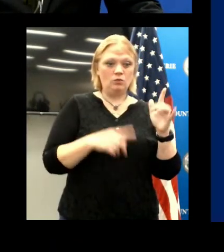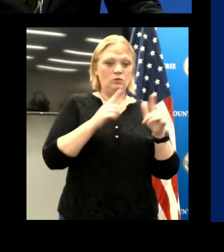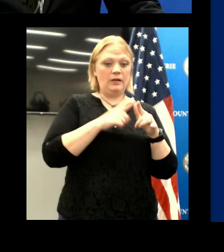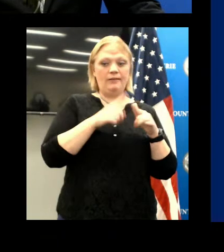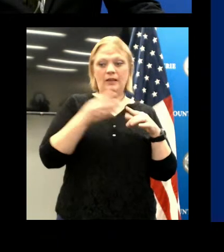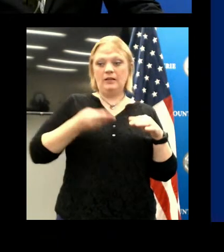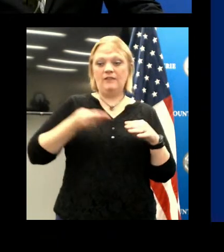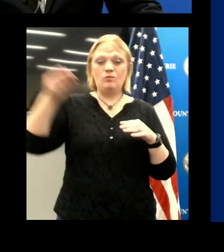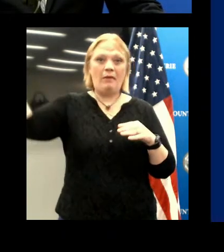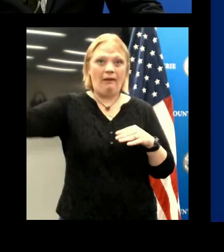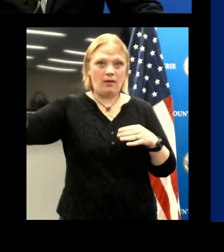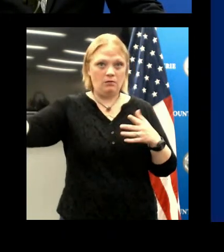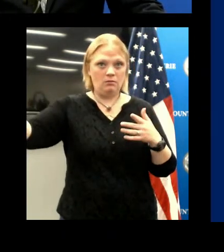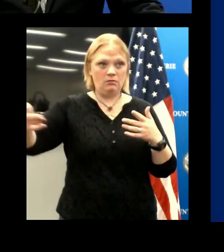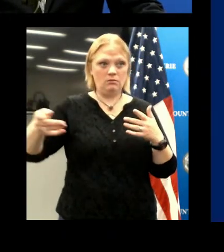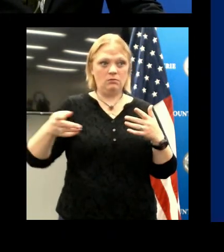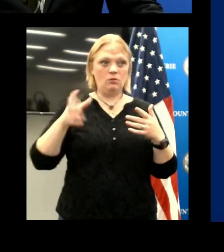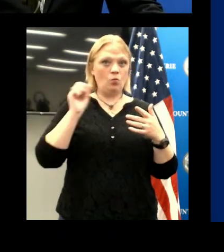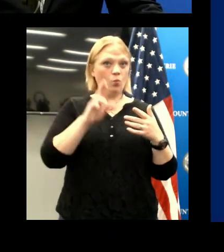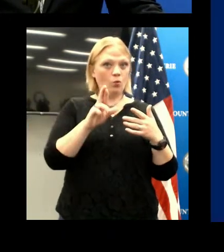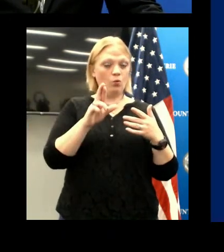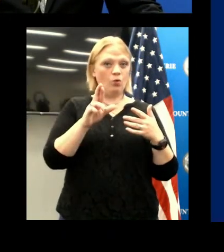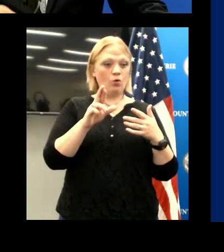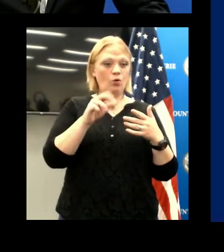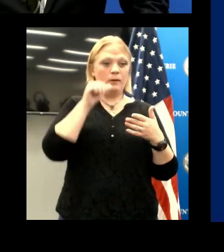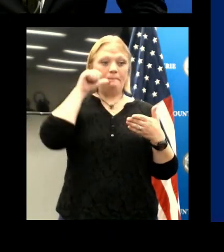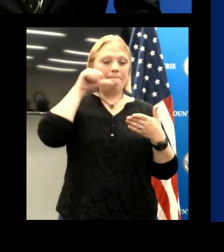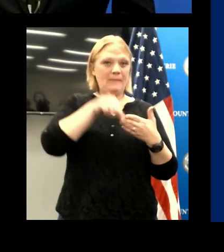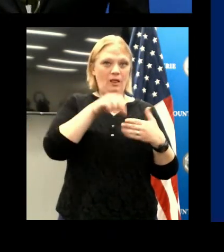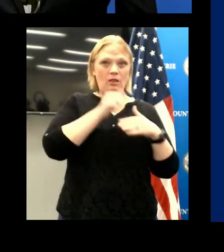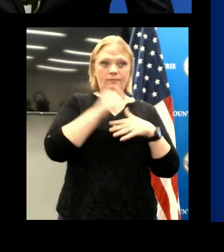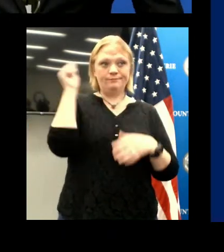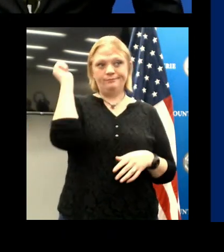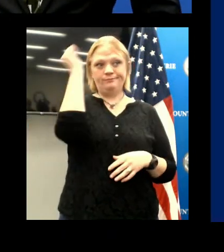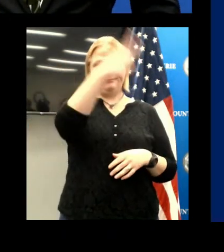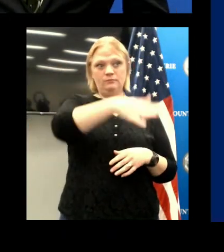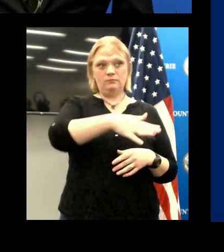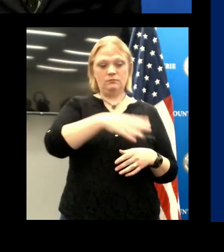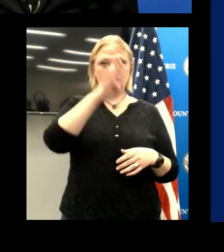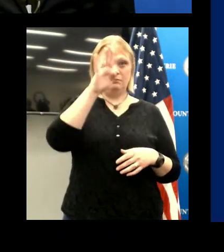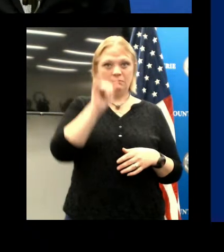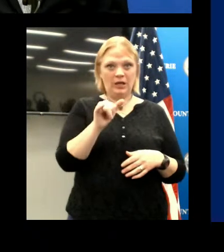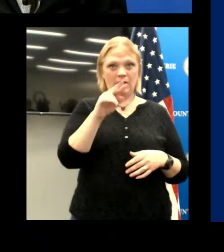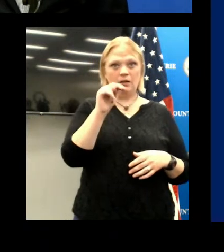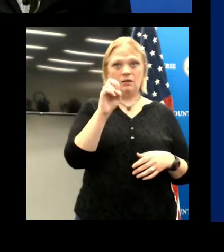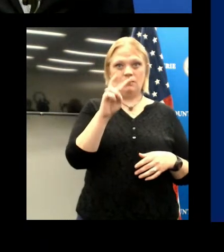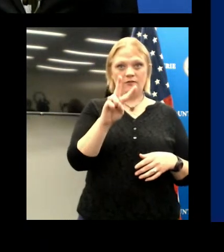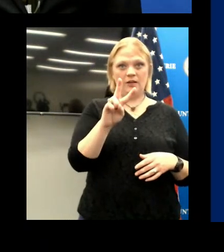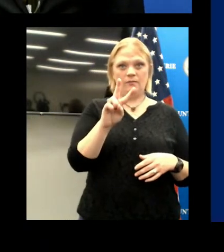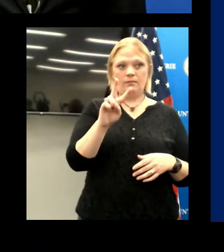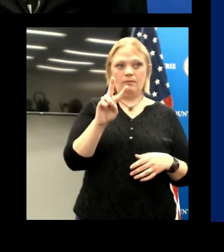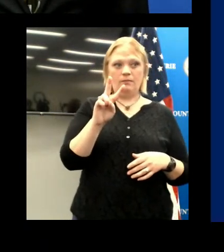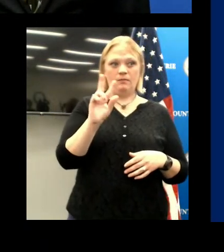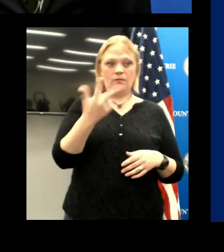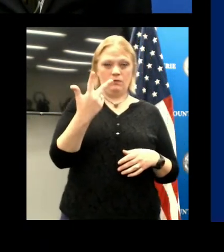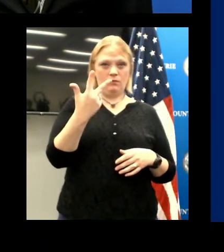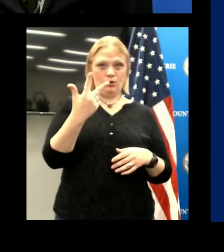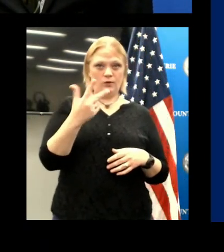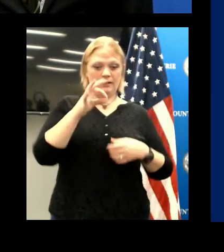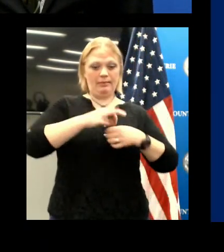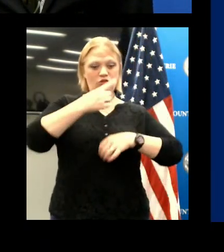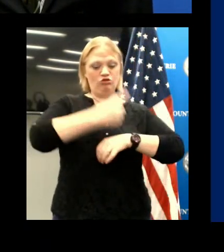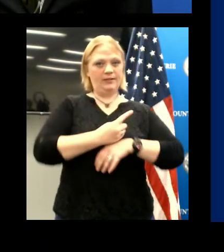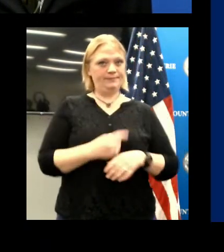returns it to the Board of Elections or you drop it in the mail and have it postmarked no later than Election Day, November